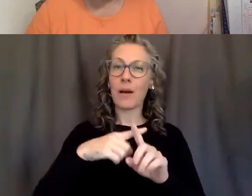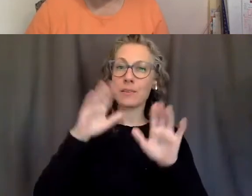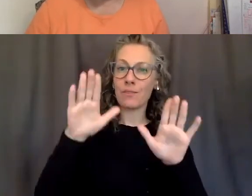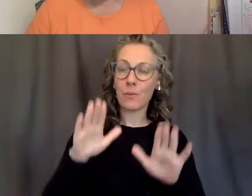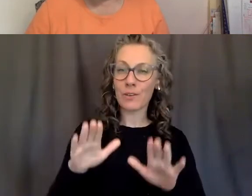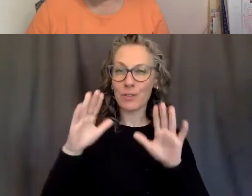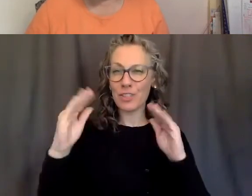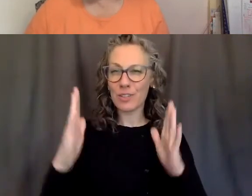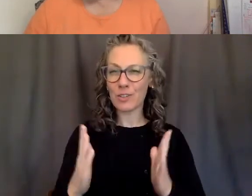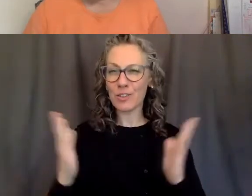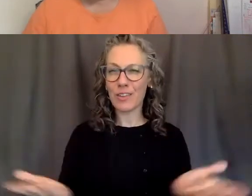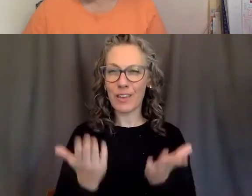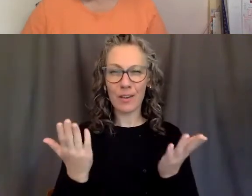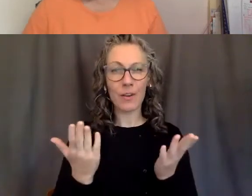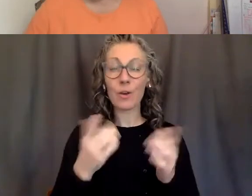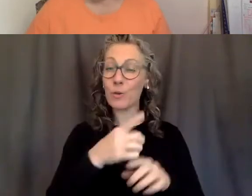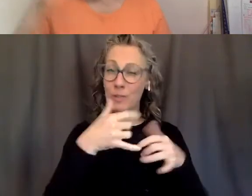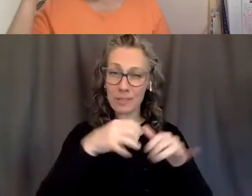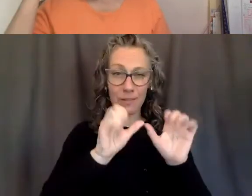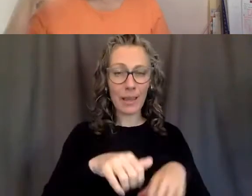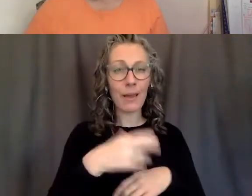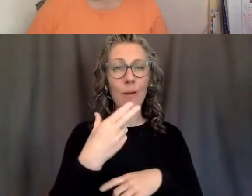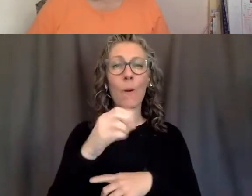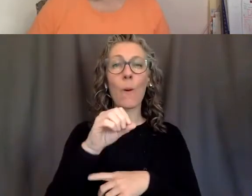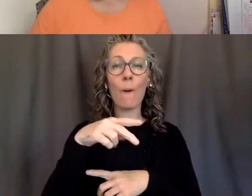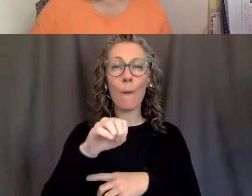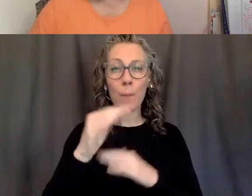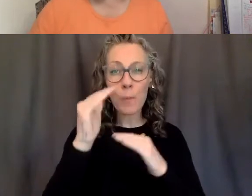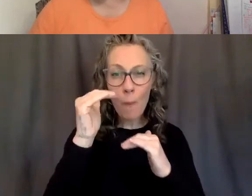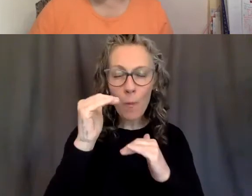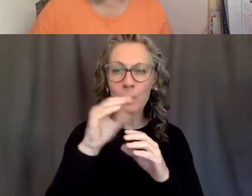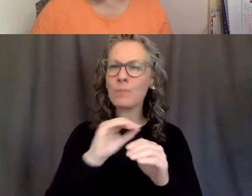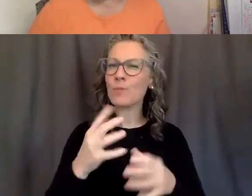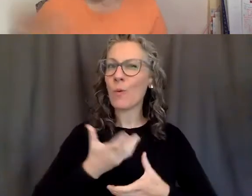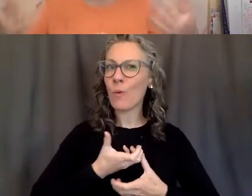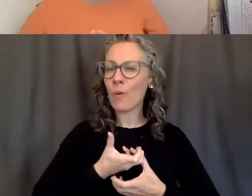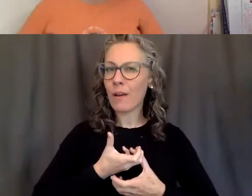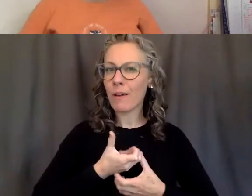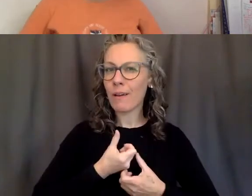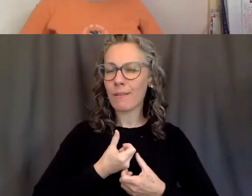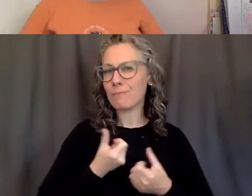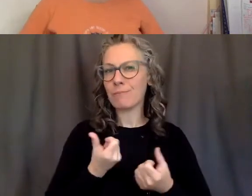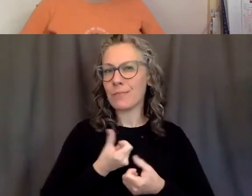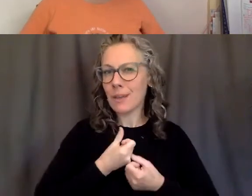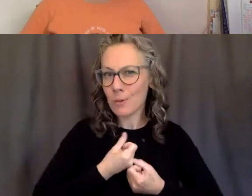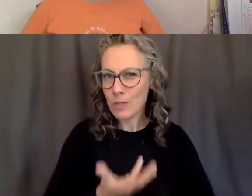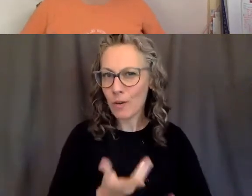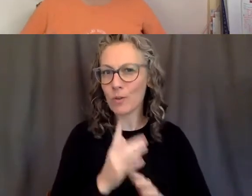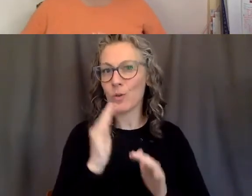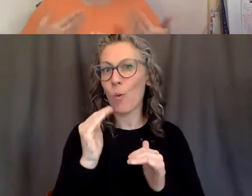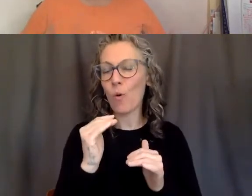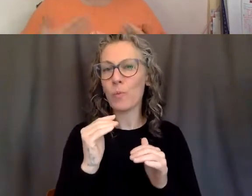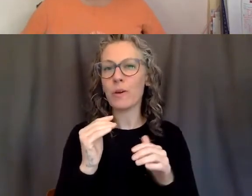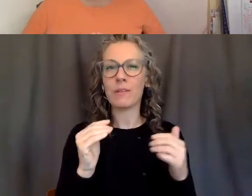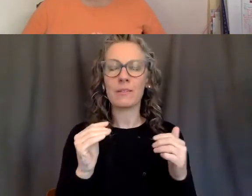here. And you can hope. Hope does not take any energy from you. I'm so tired. I need